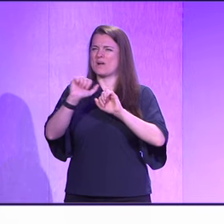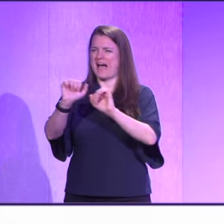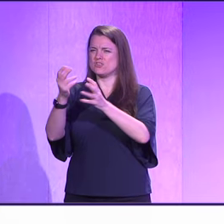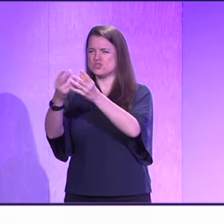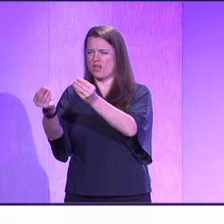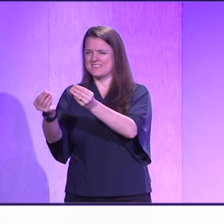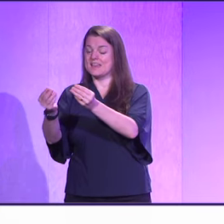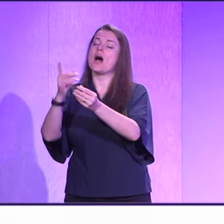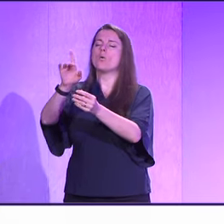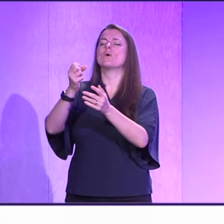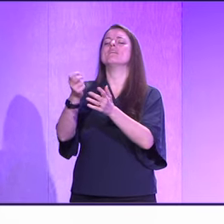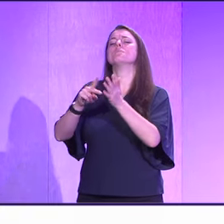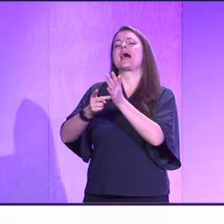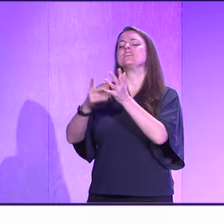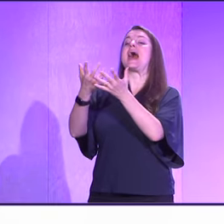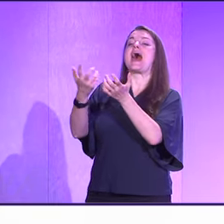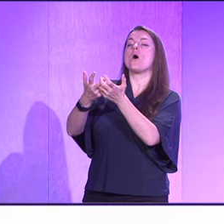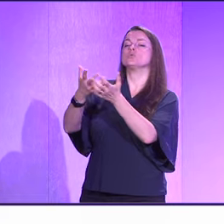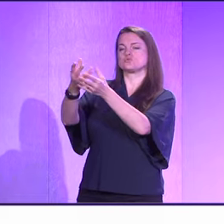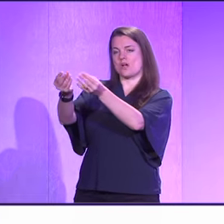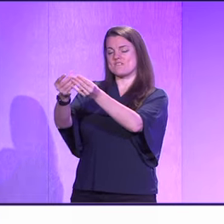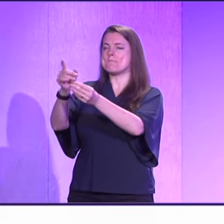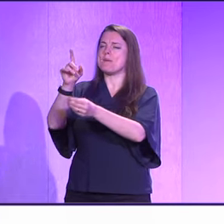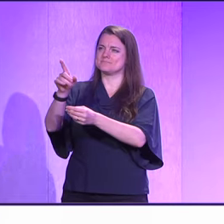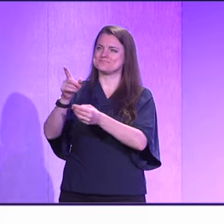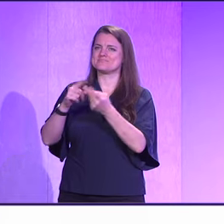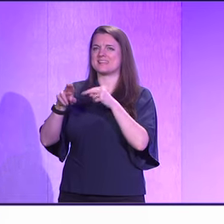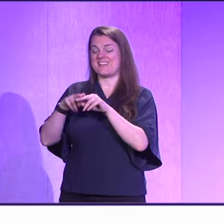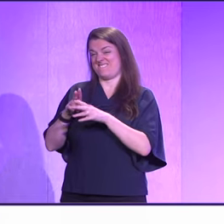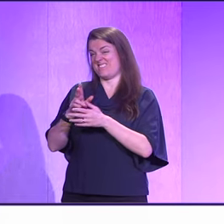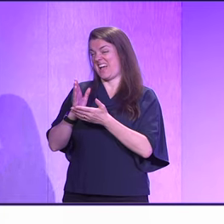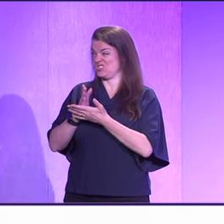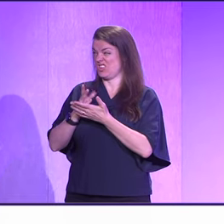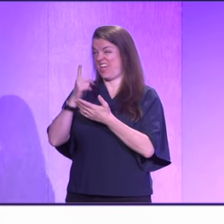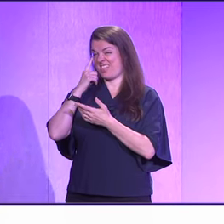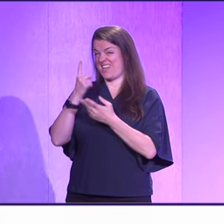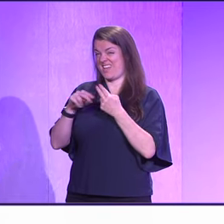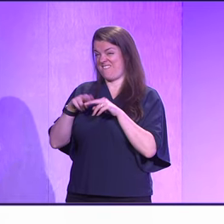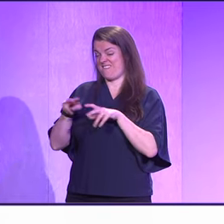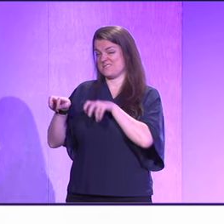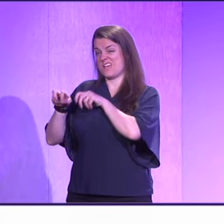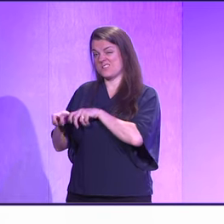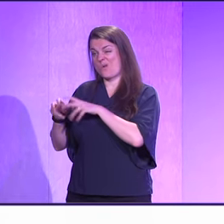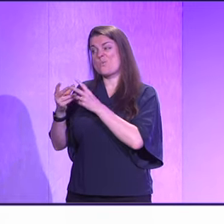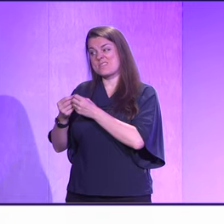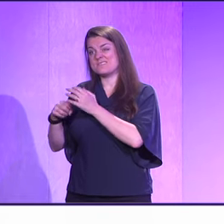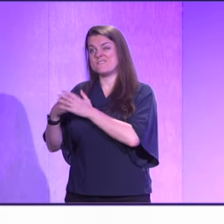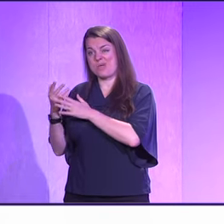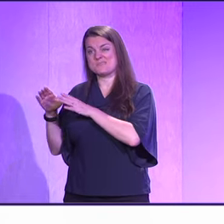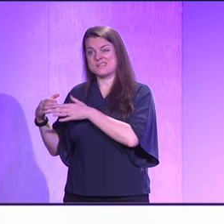solved. But I wish I'd dealt with that developer experience early. And I think, actually, if I'd been sitting beside the developers, I probably would have dealt with that